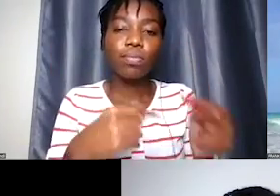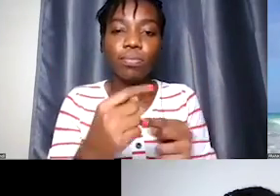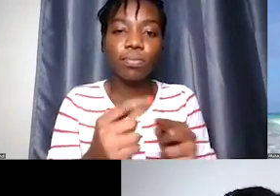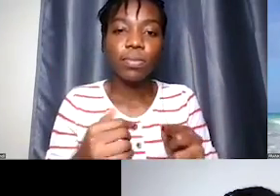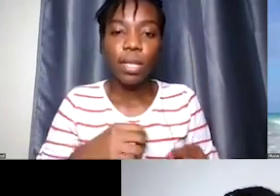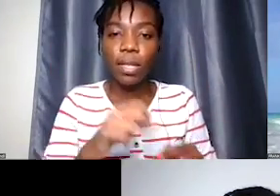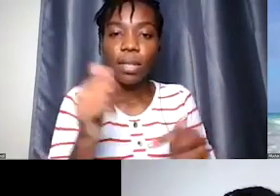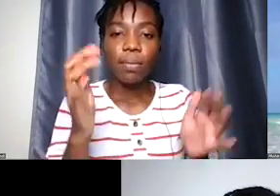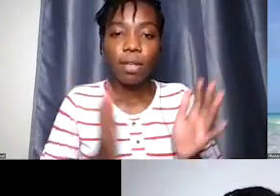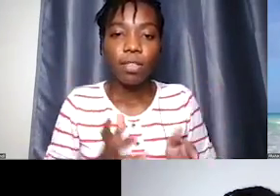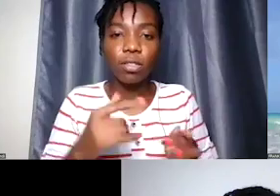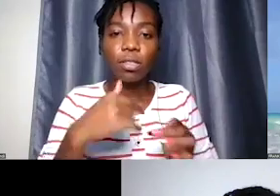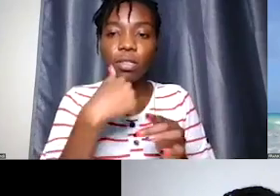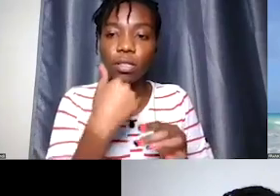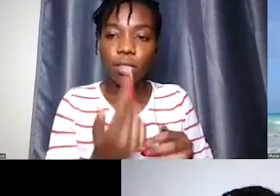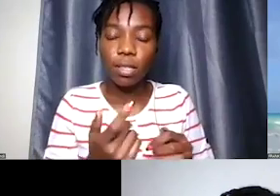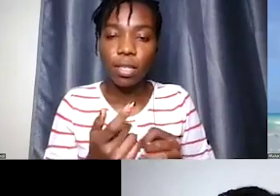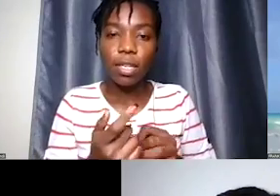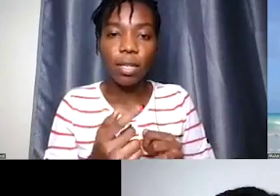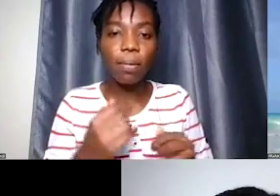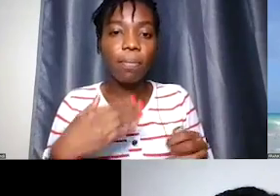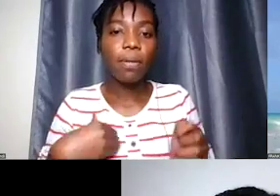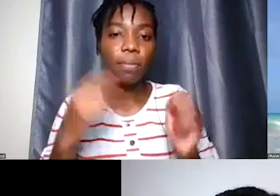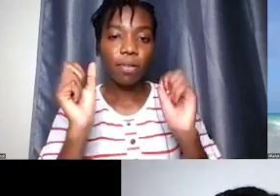is saying, how can I get in touch with you?